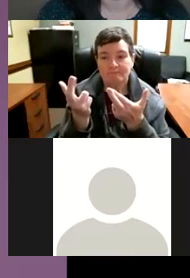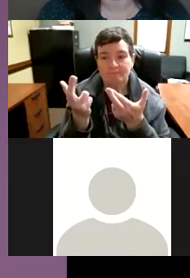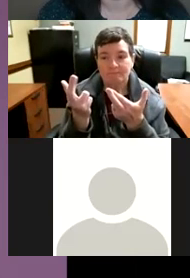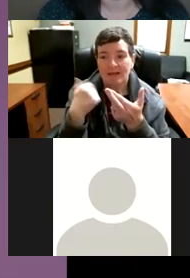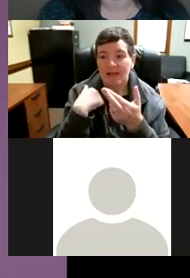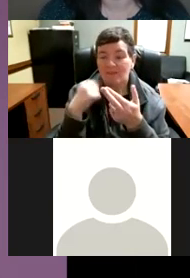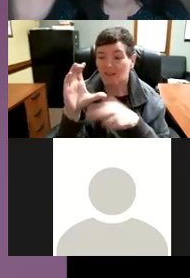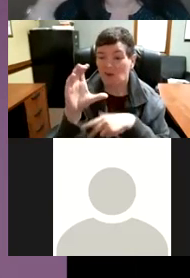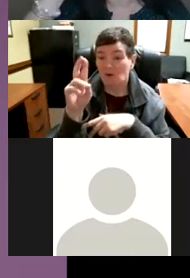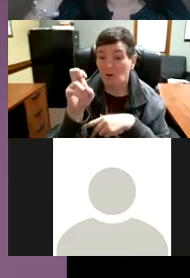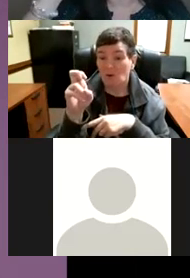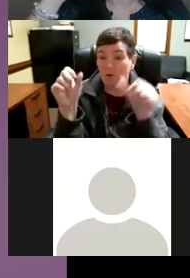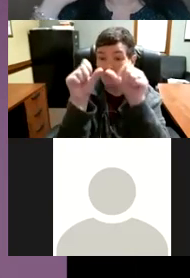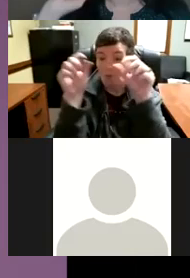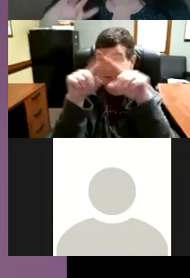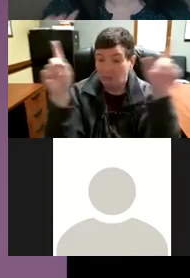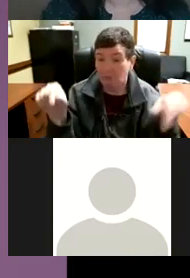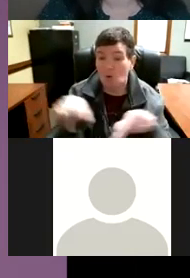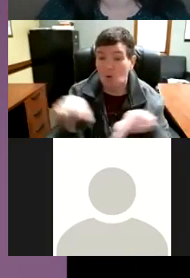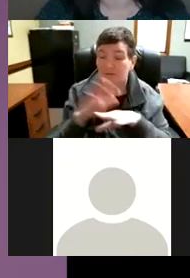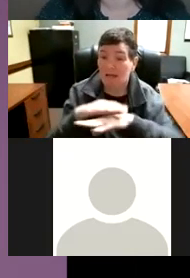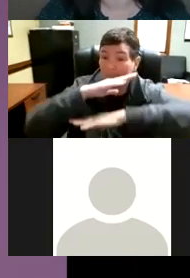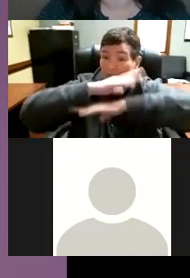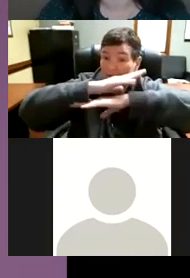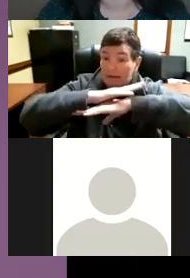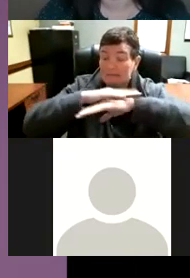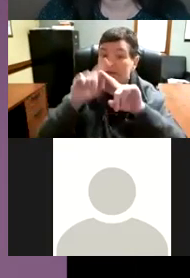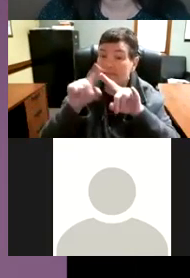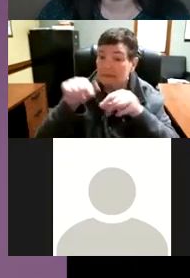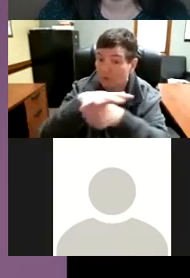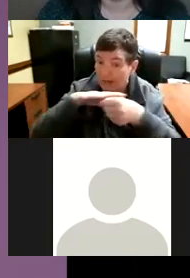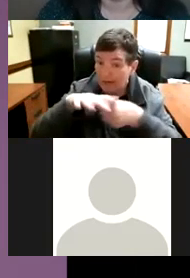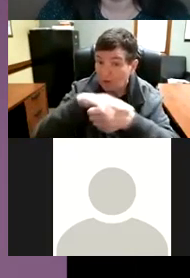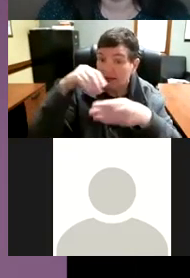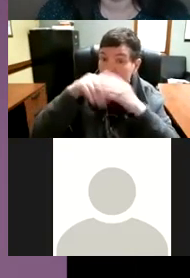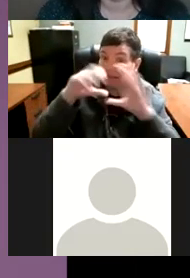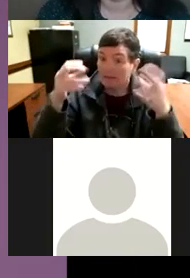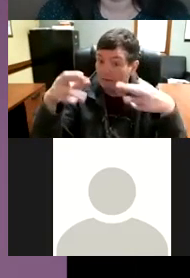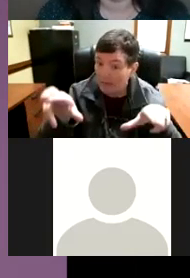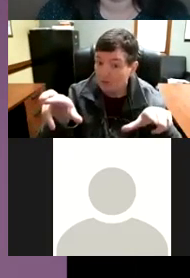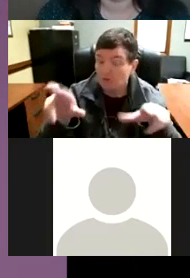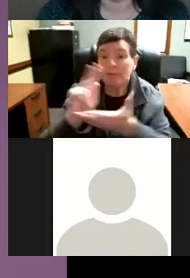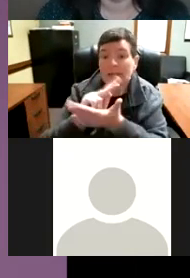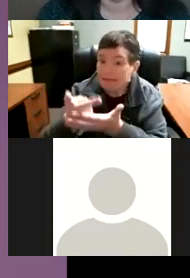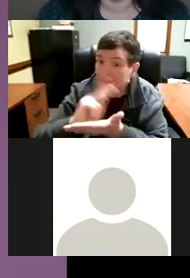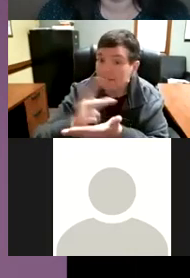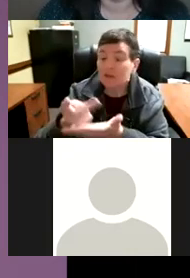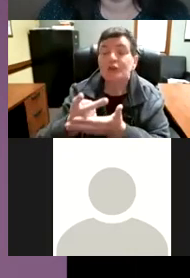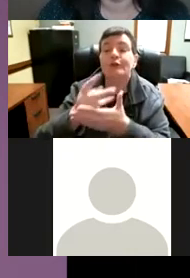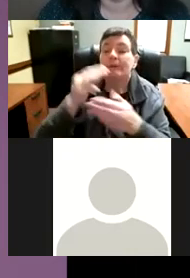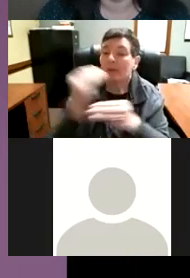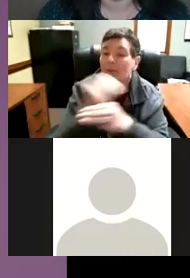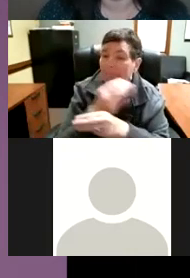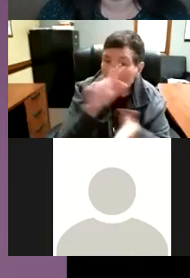boards, tape them on the desks in multiple different areas in your, kitchen, in your math center,